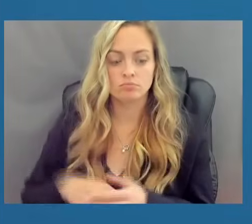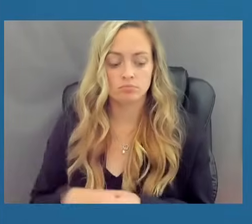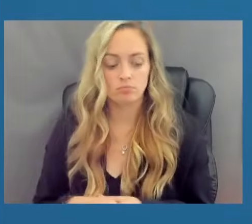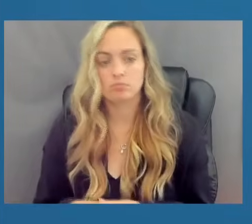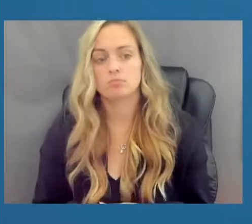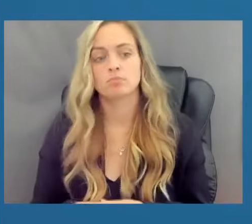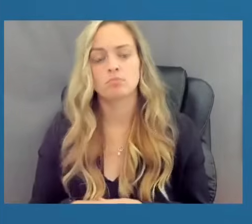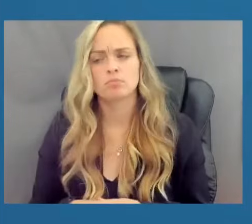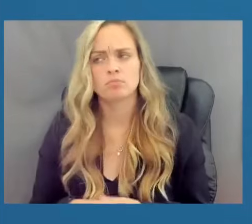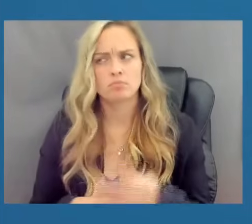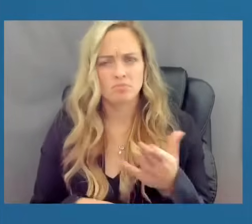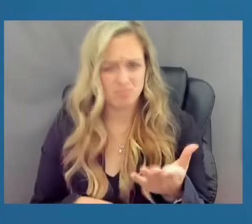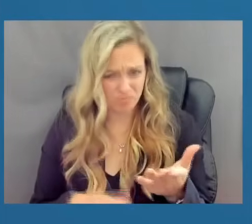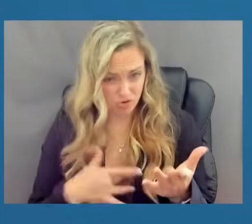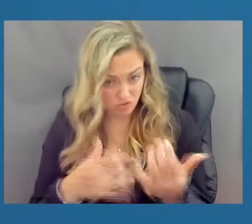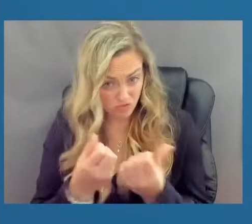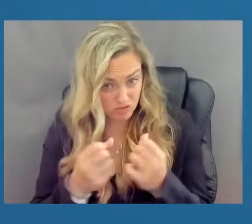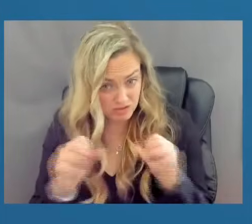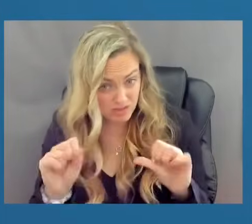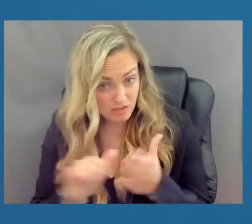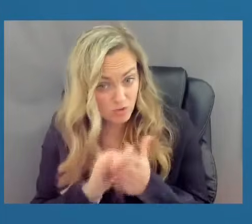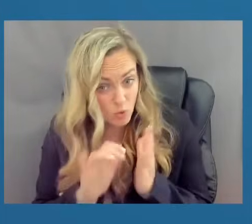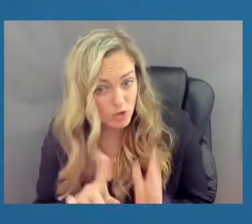I ask, does that make you feel safer, New Yorkers?